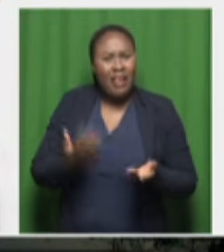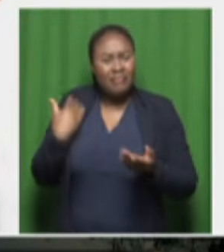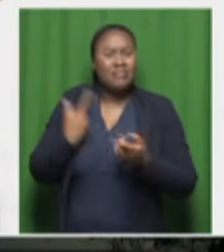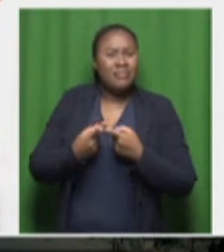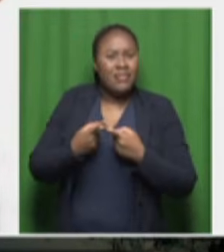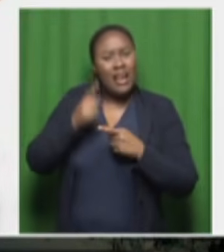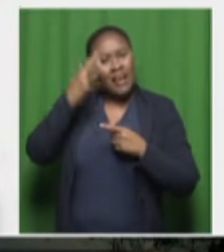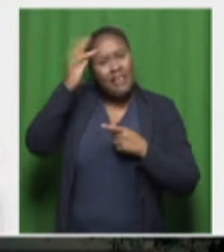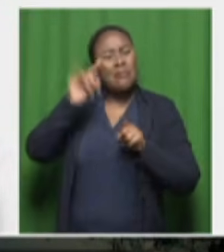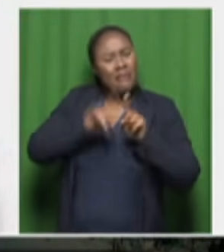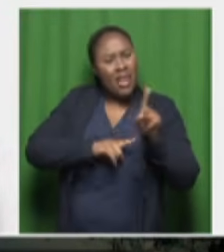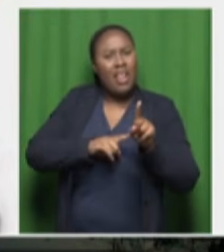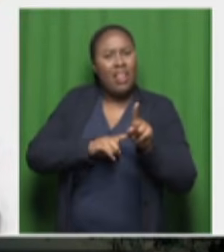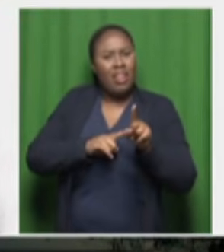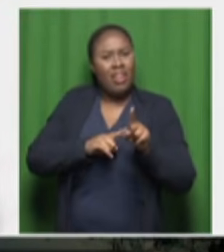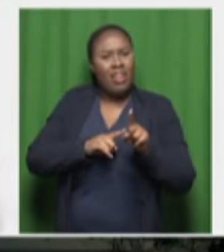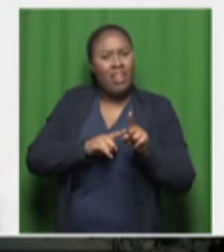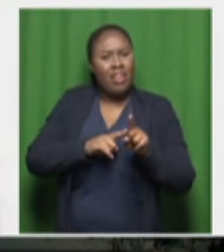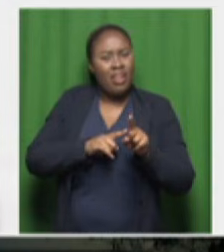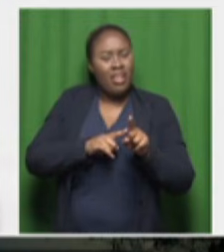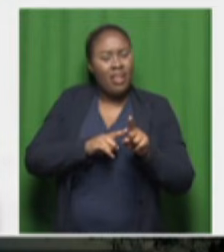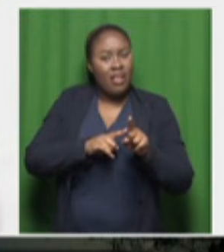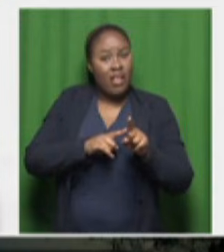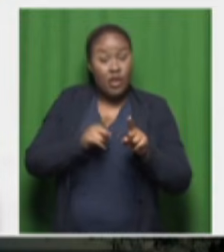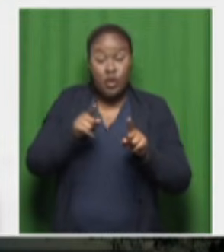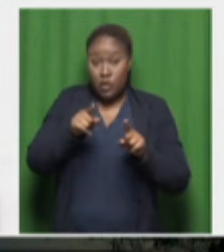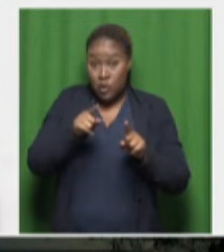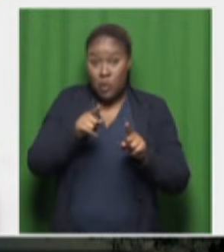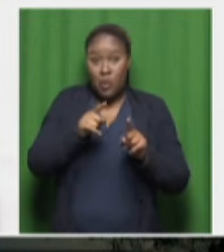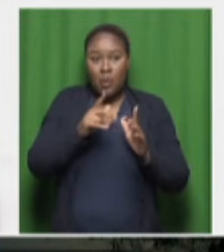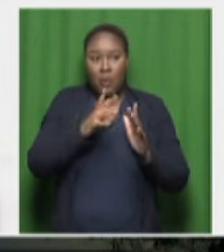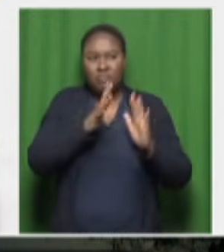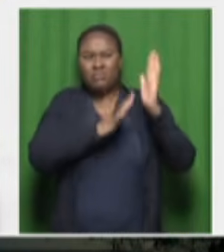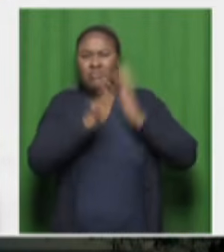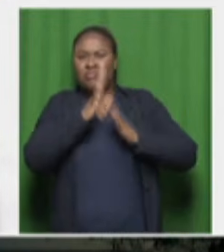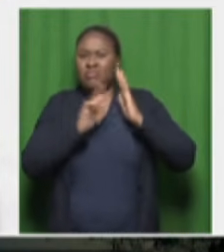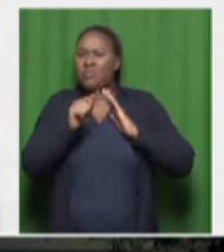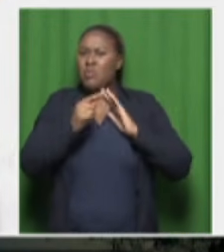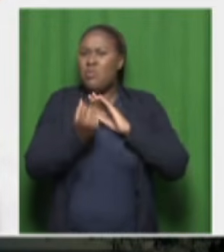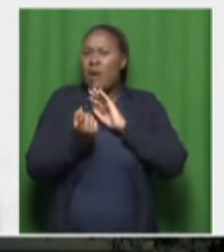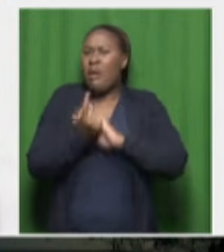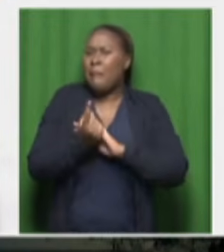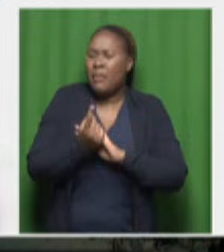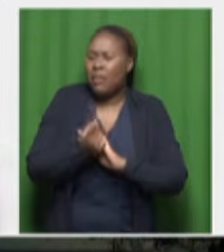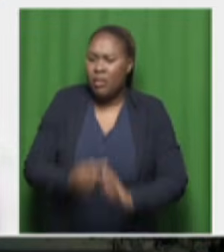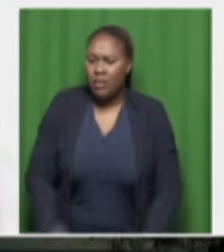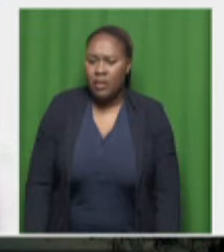them, continues to fail them. How do you characterize what's going on?